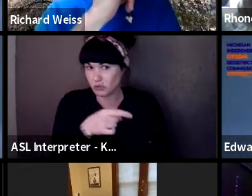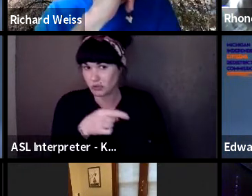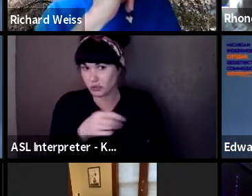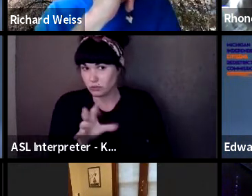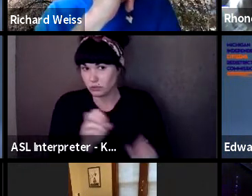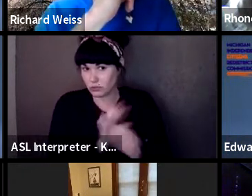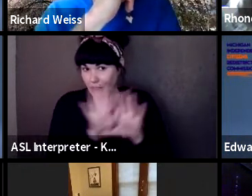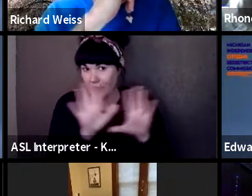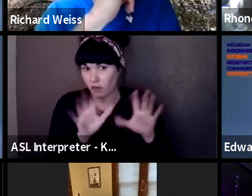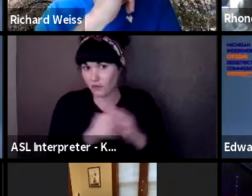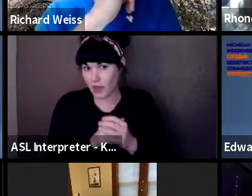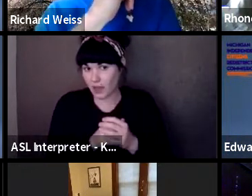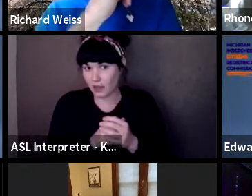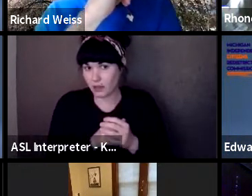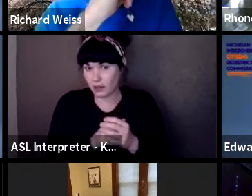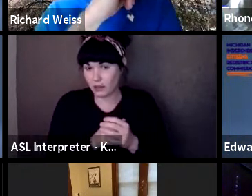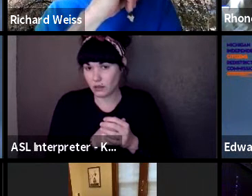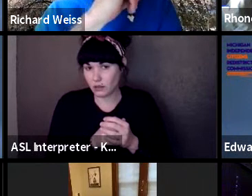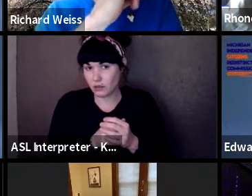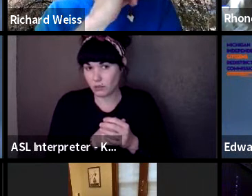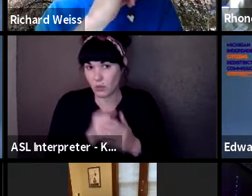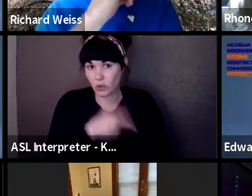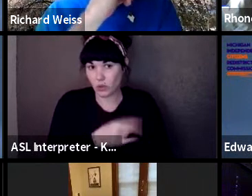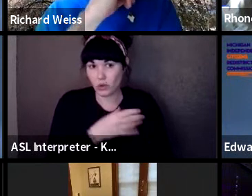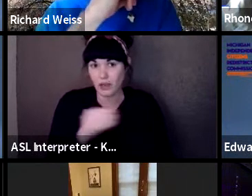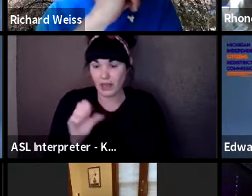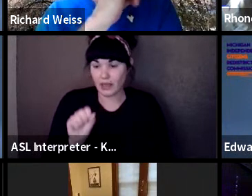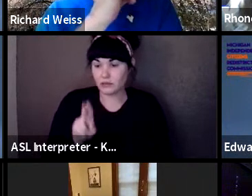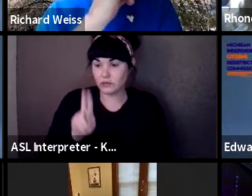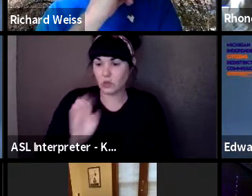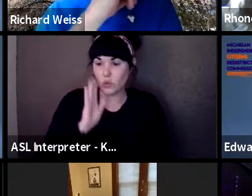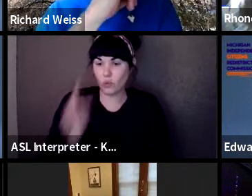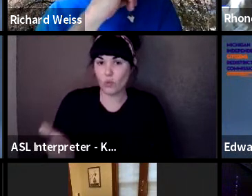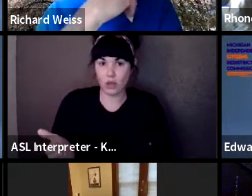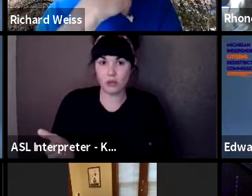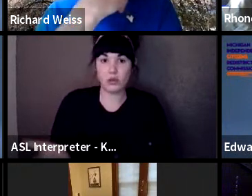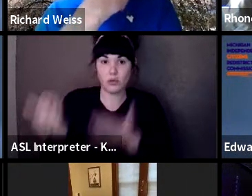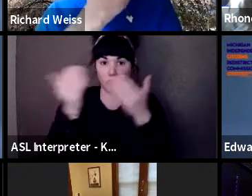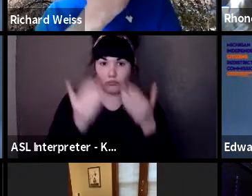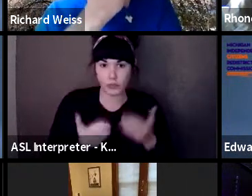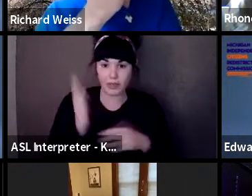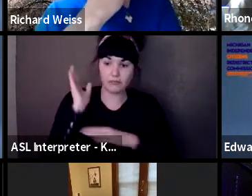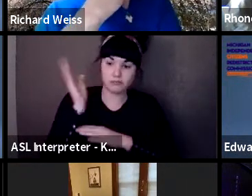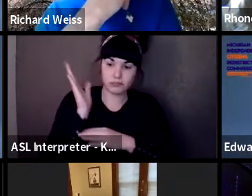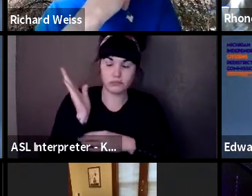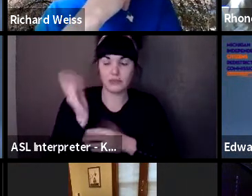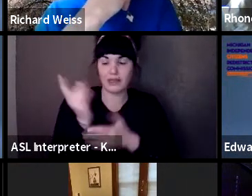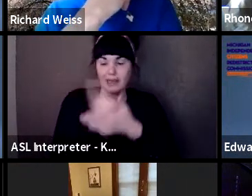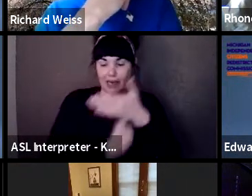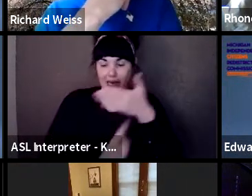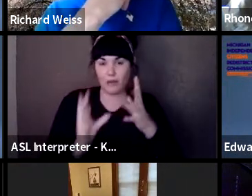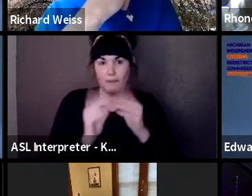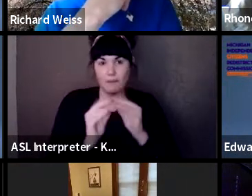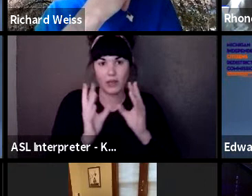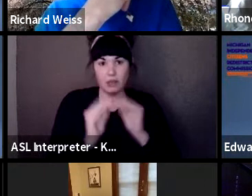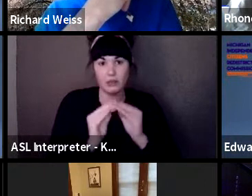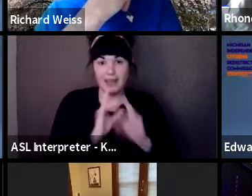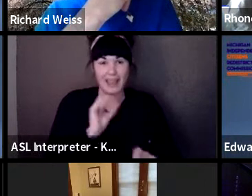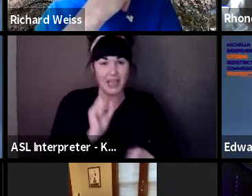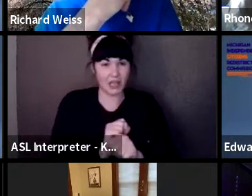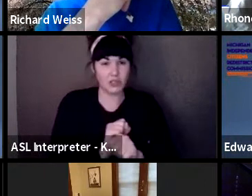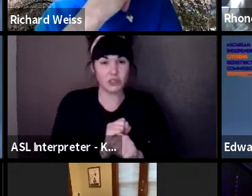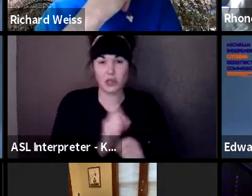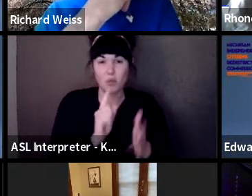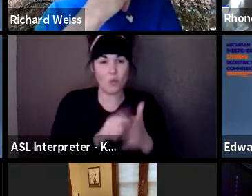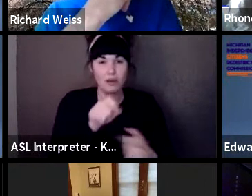she and Sue are bringing to our attention for next meeting? Like what actually we're going to be discussing